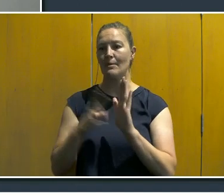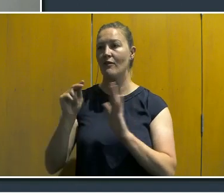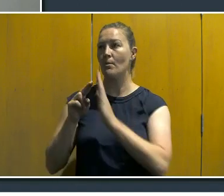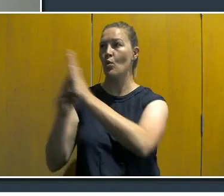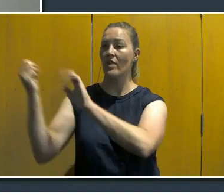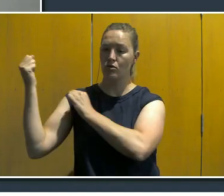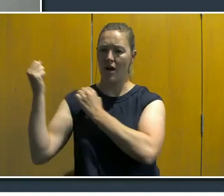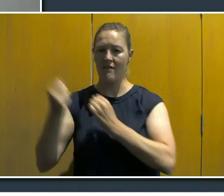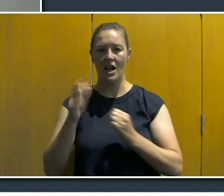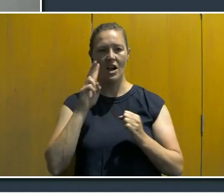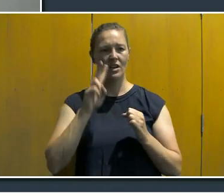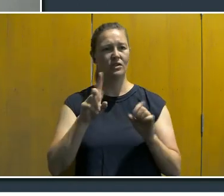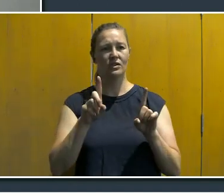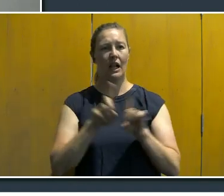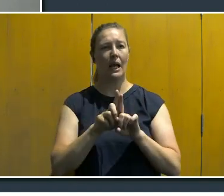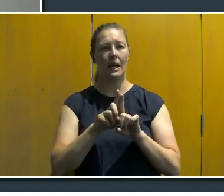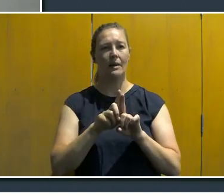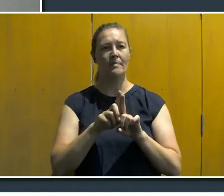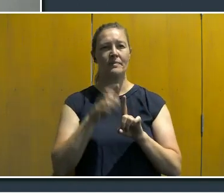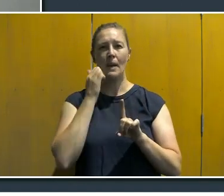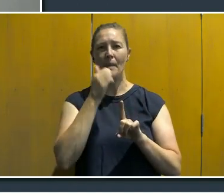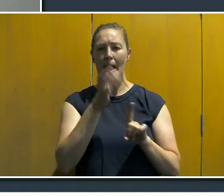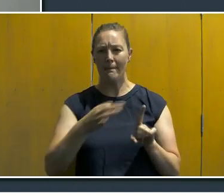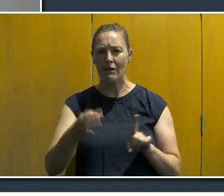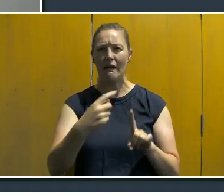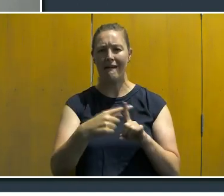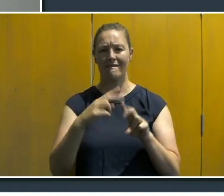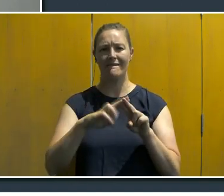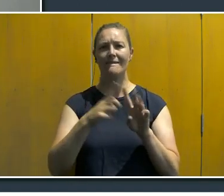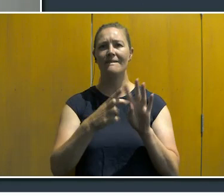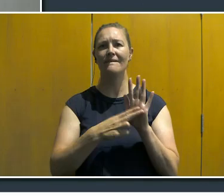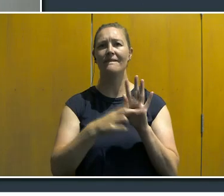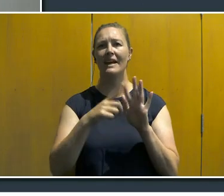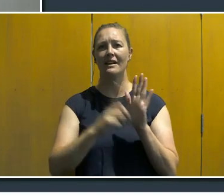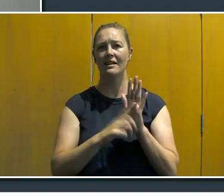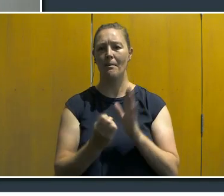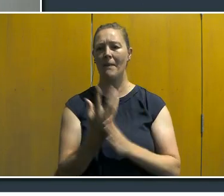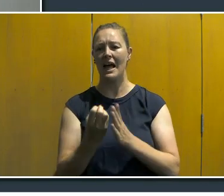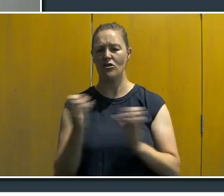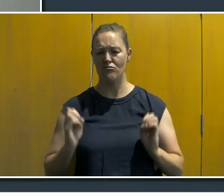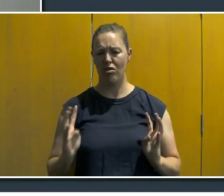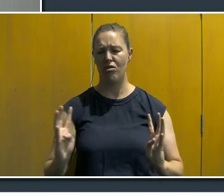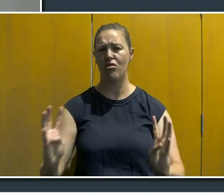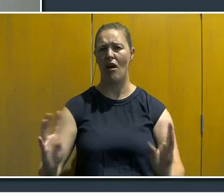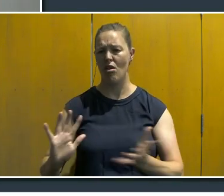just a massive blackberry and fennel all along the side of the road. It looks disgusting.